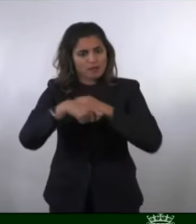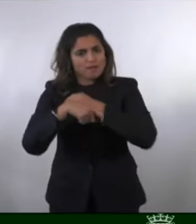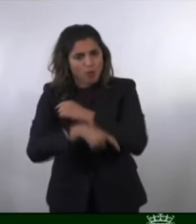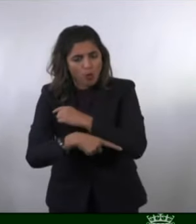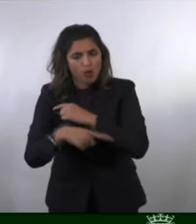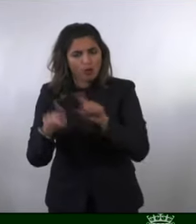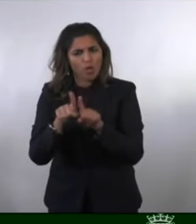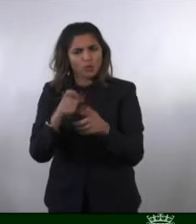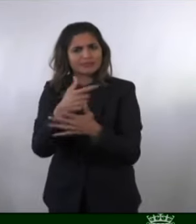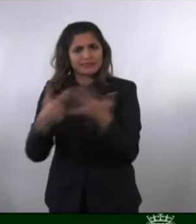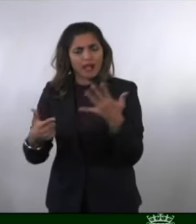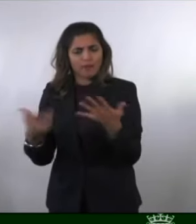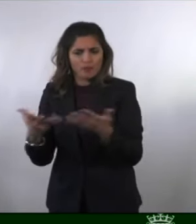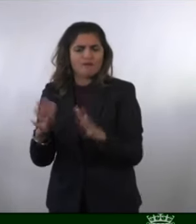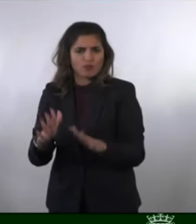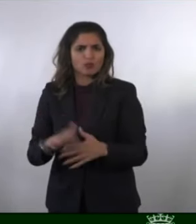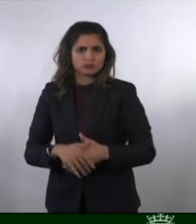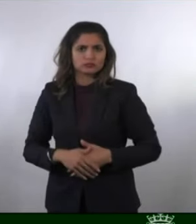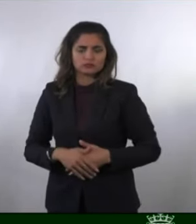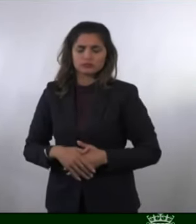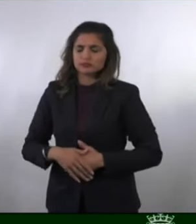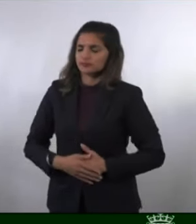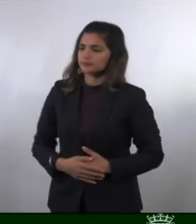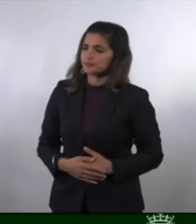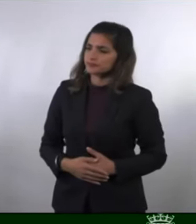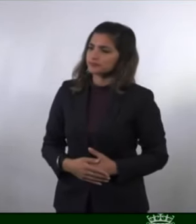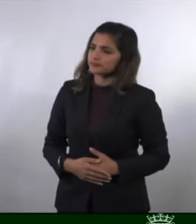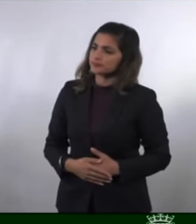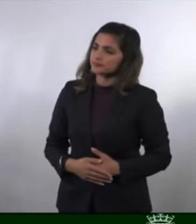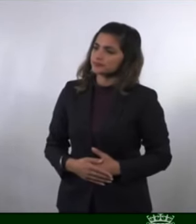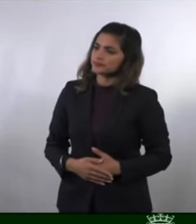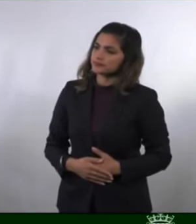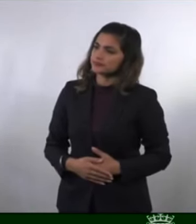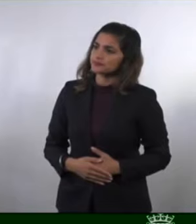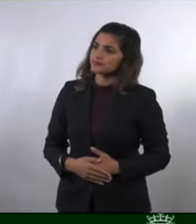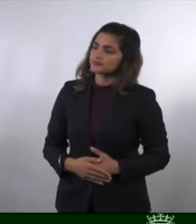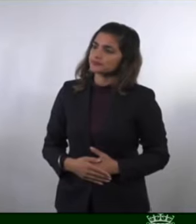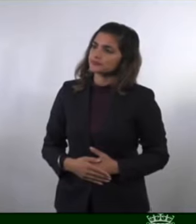as well. Now we go to Sir David Evanet.